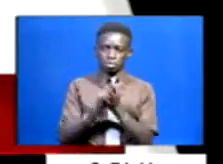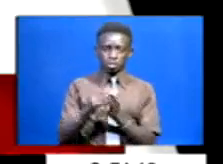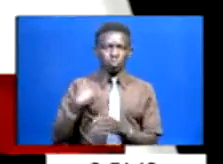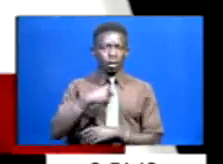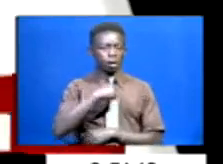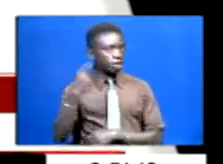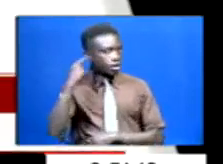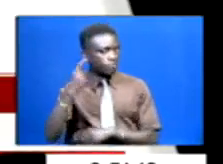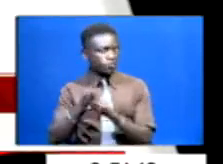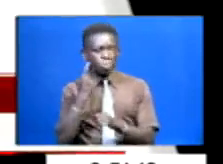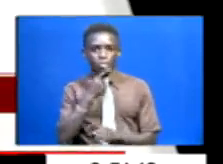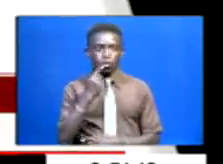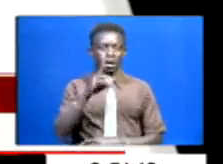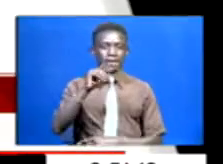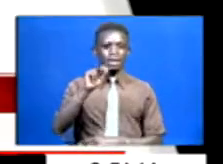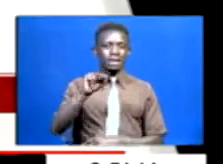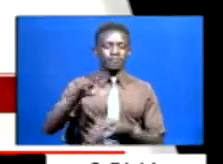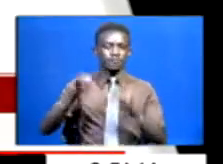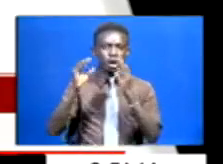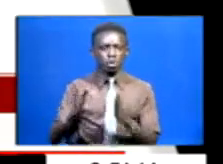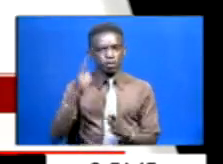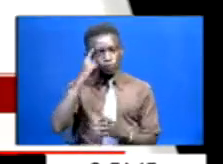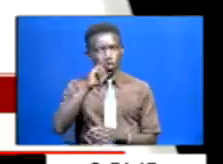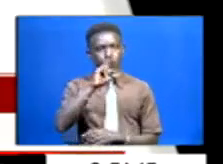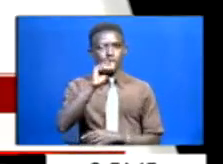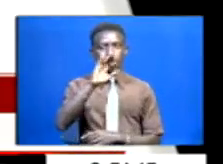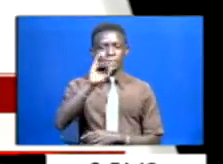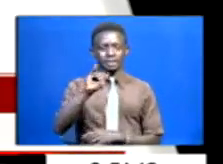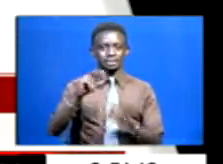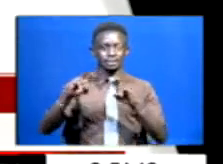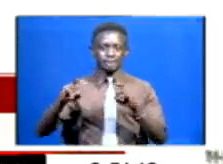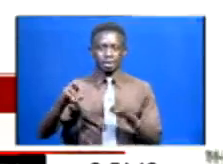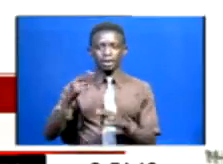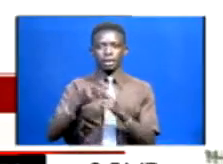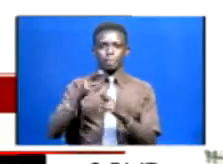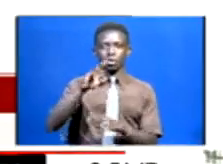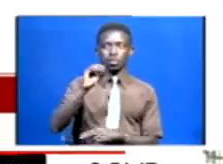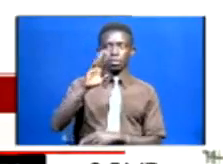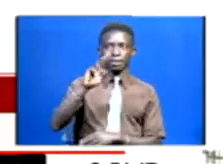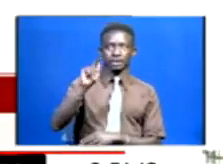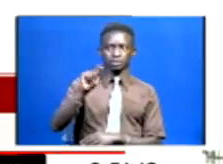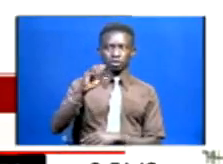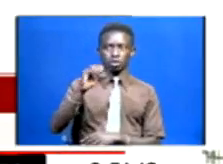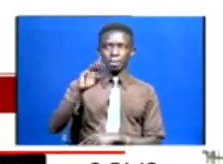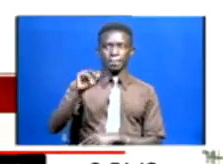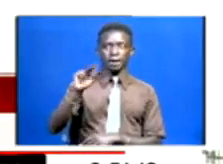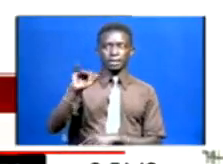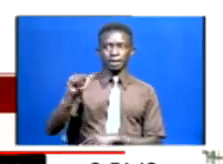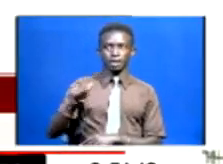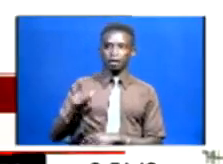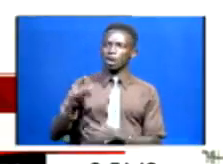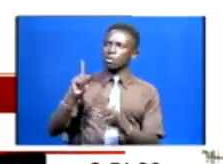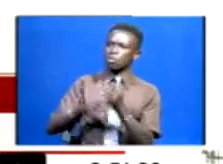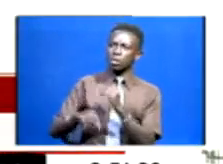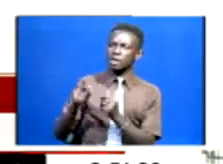the founder and director of Robisearch, Robert Manyala. Karibu sana. Thank you so much. How is the business environment when it comes to operating